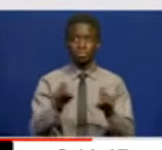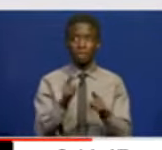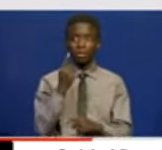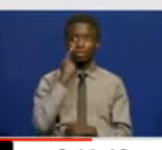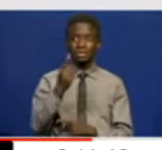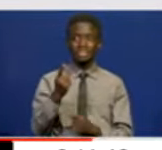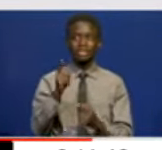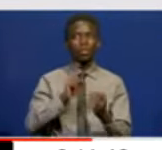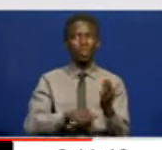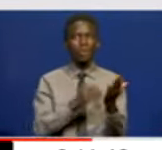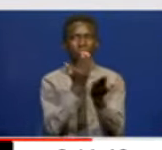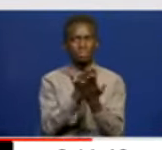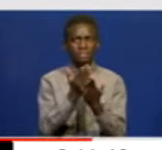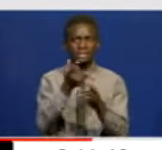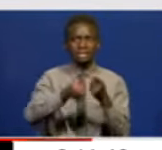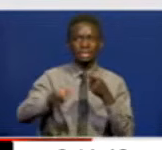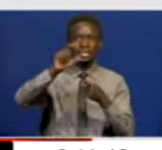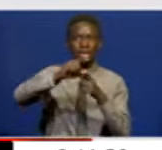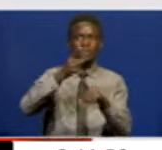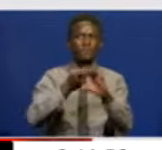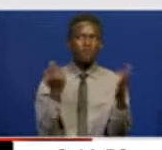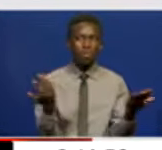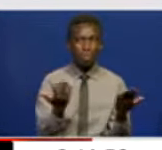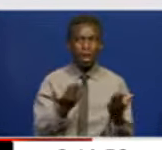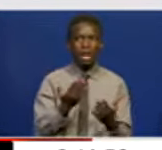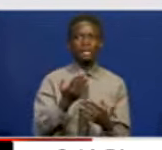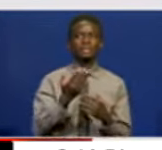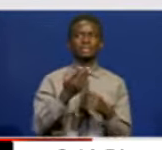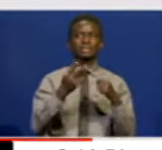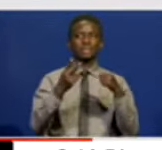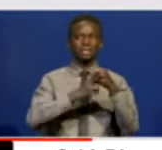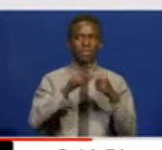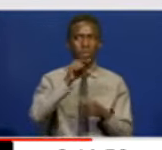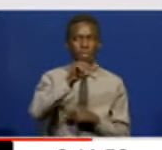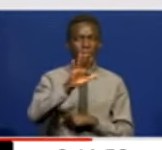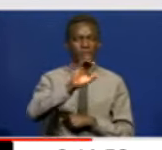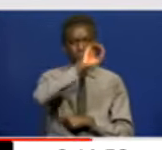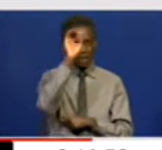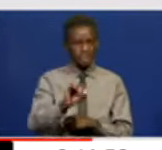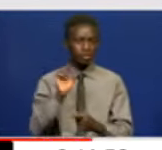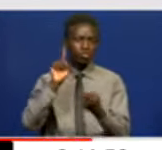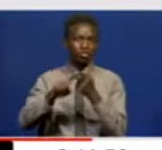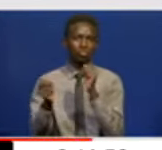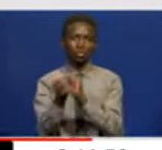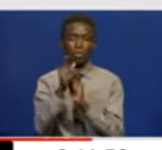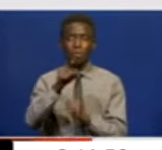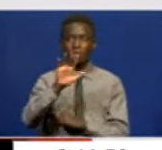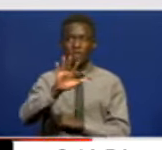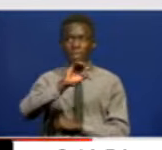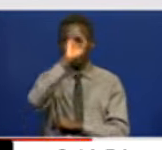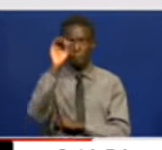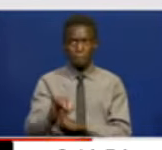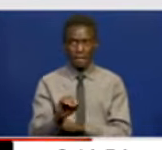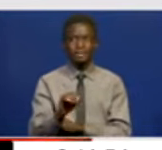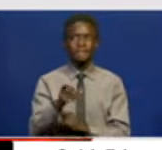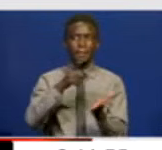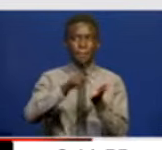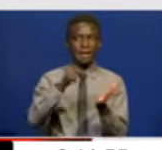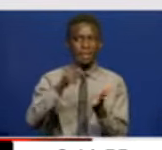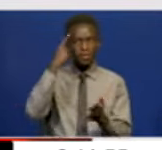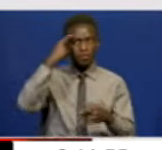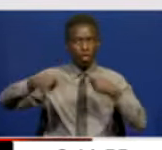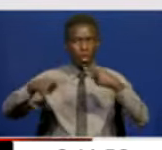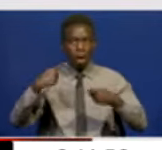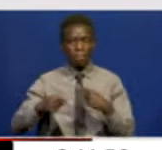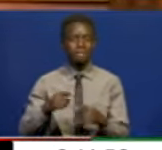excess duty increase from 7.5% to 12.5%, with the firms required to submit their collections within